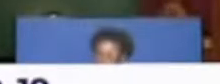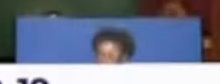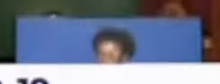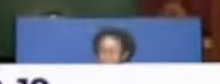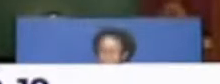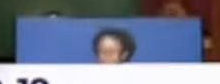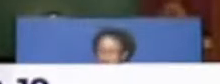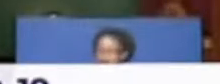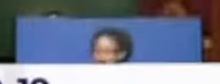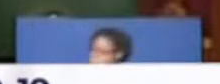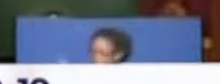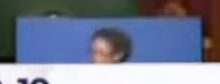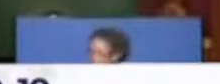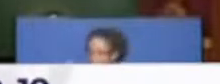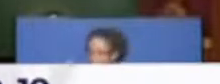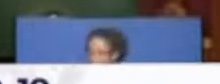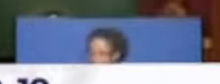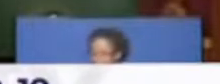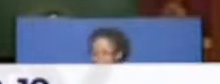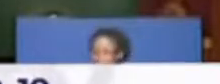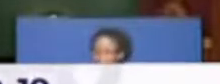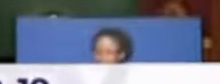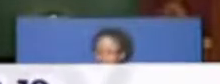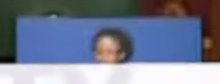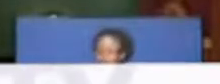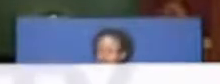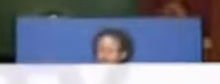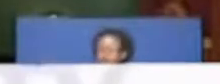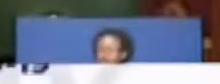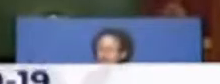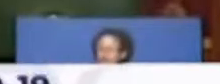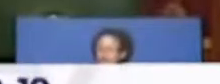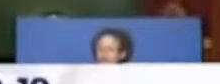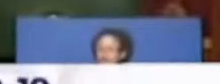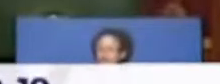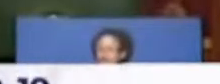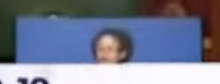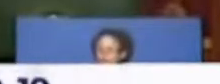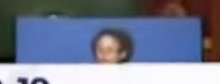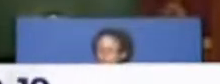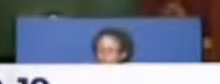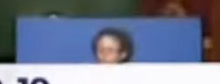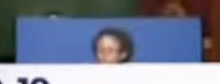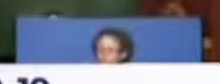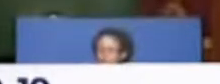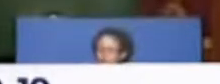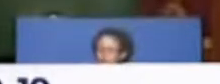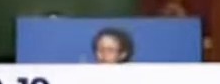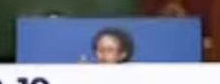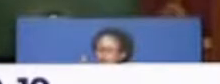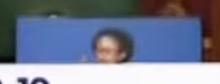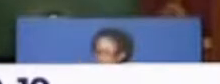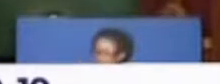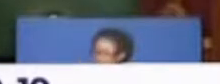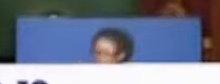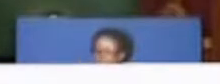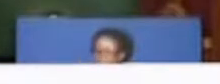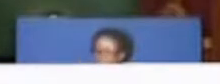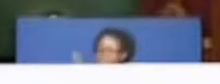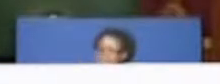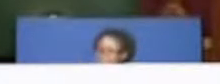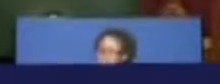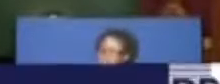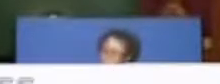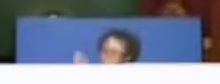this coronavirus, the Omicron variant that is said to carry a higher risk of infection.